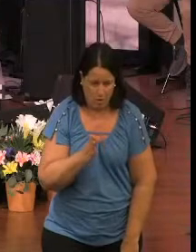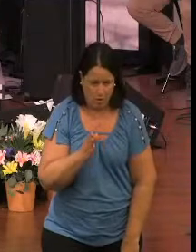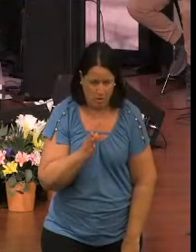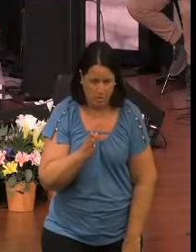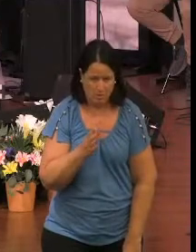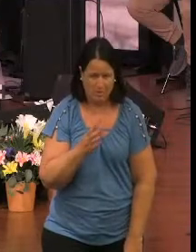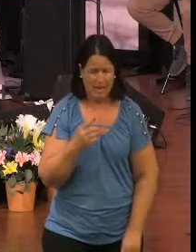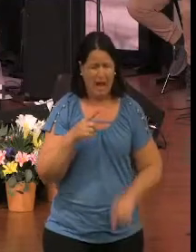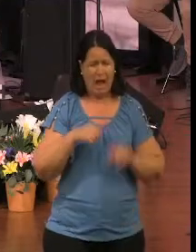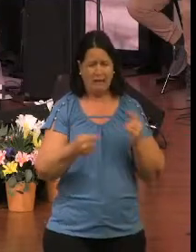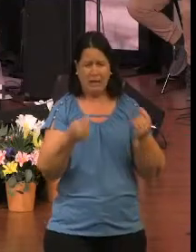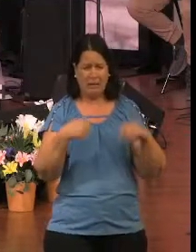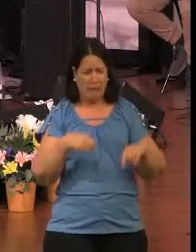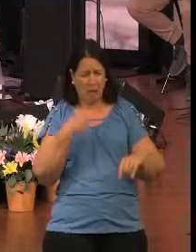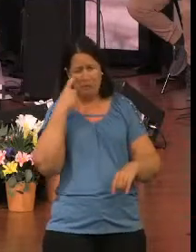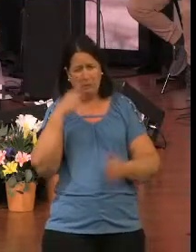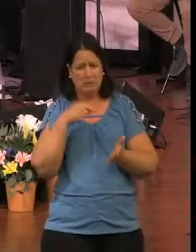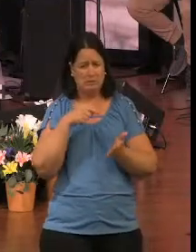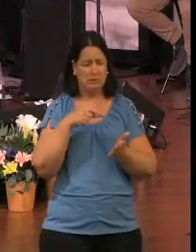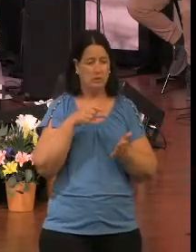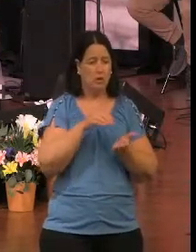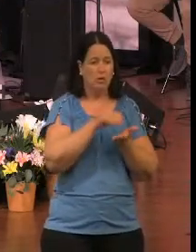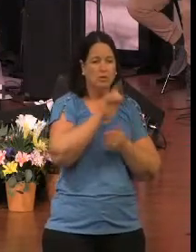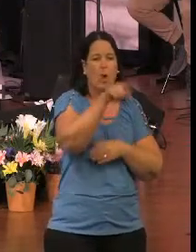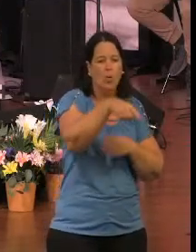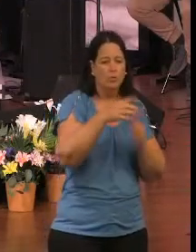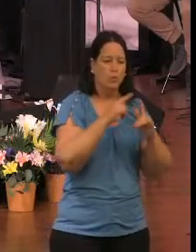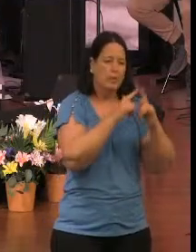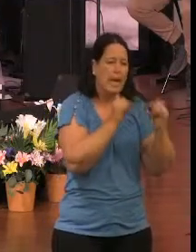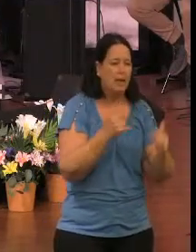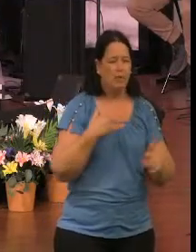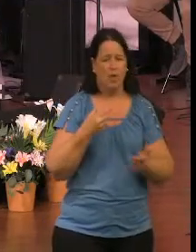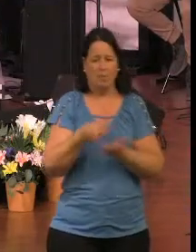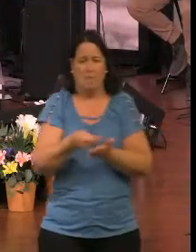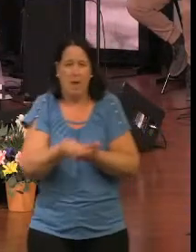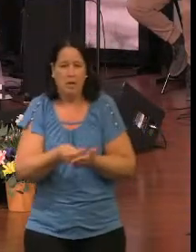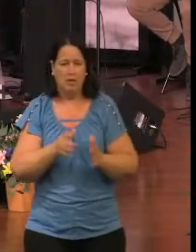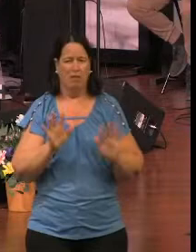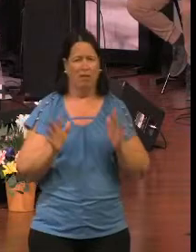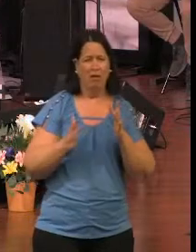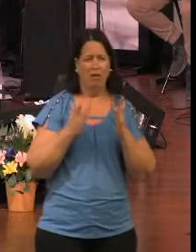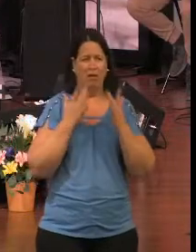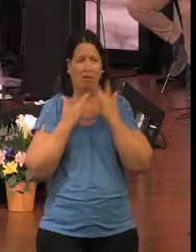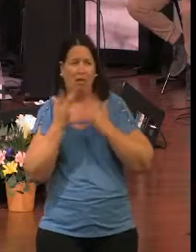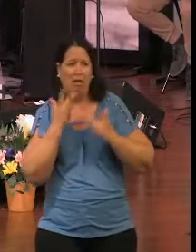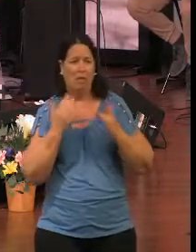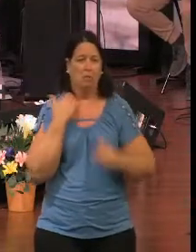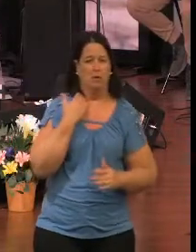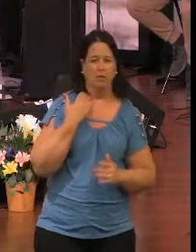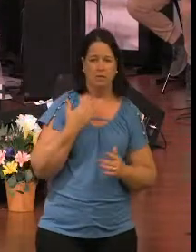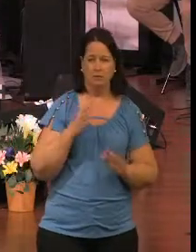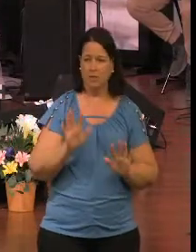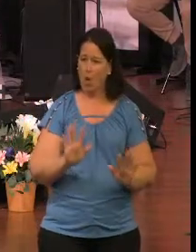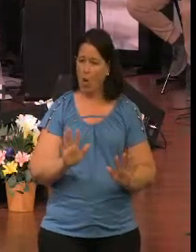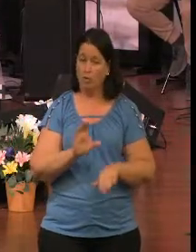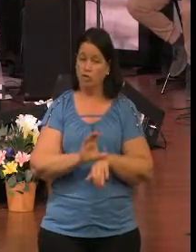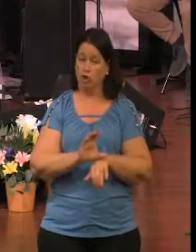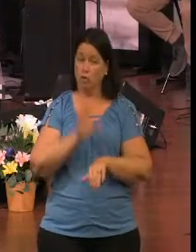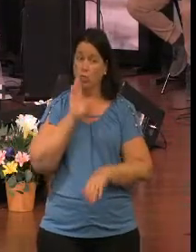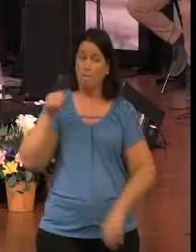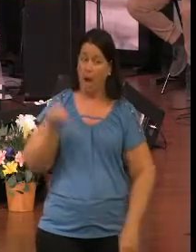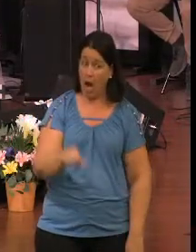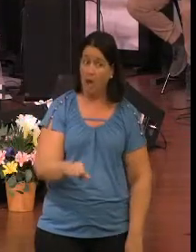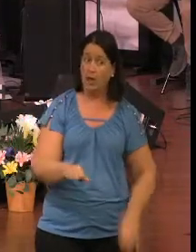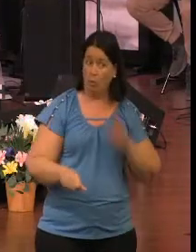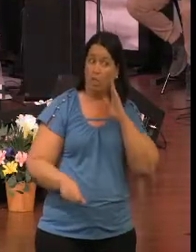at Centerview Baptist Church to not send their kid to camp, for example, because they don't have the money. So one of the ways that when we're blessed, if there are ladies